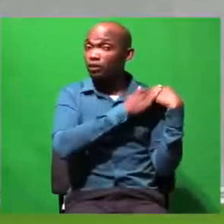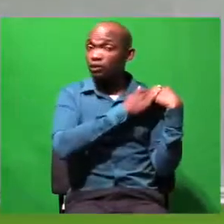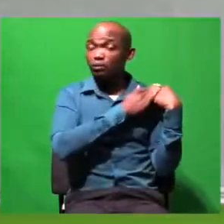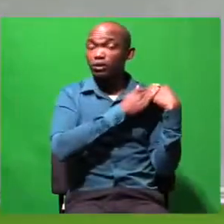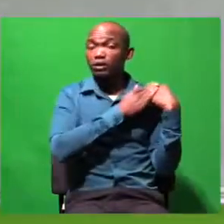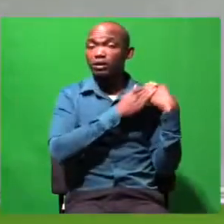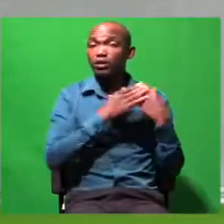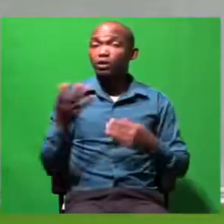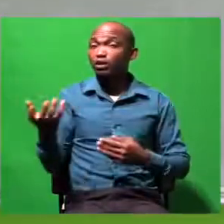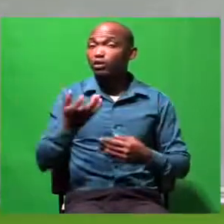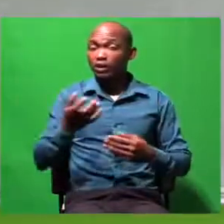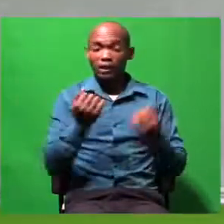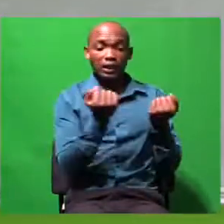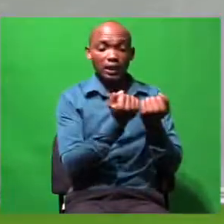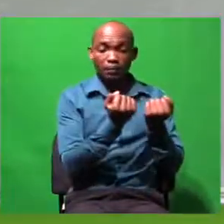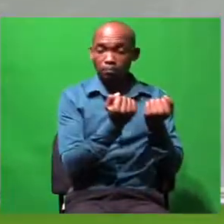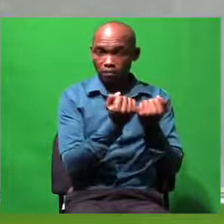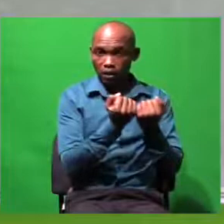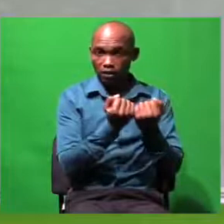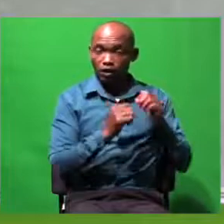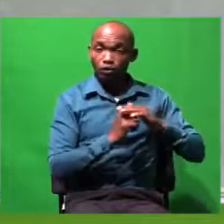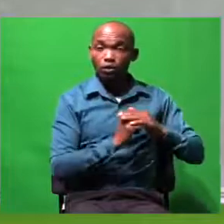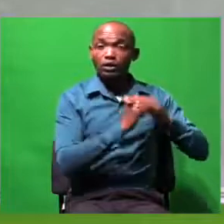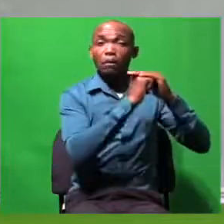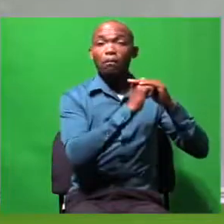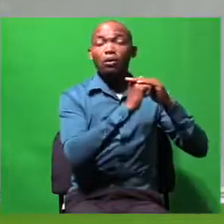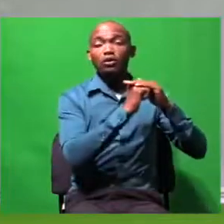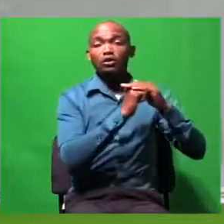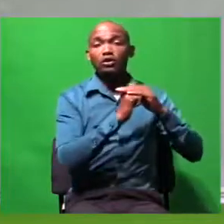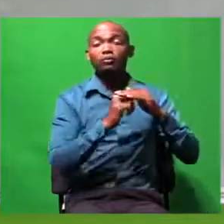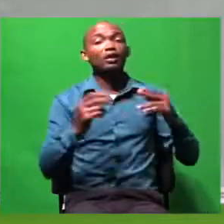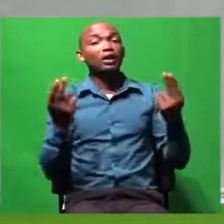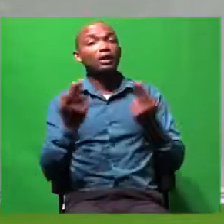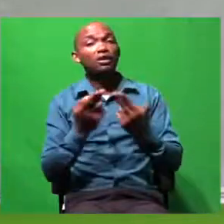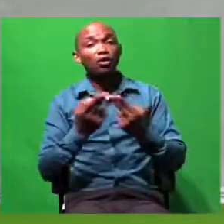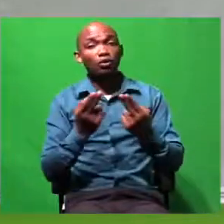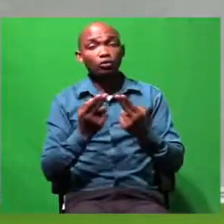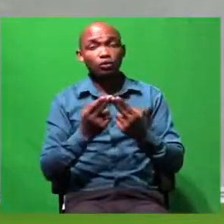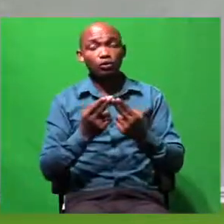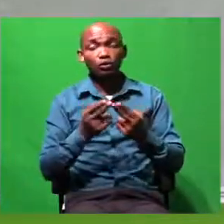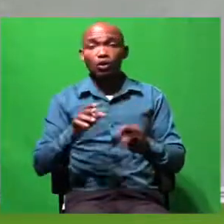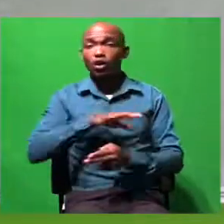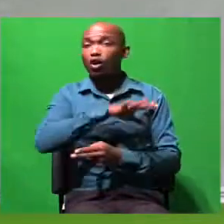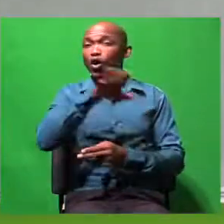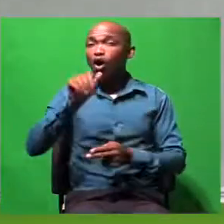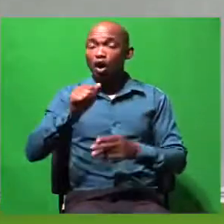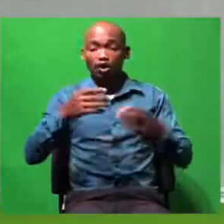of responsibilities where societies can meet so as to support, and therefore